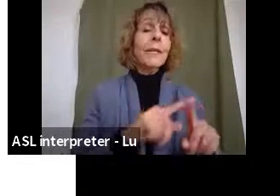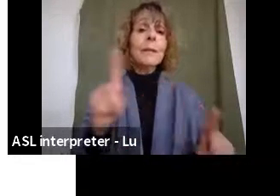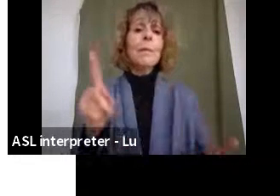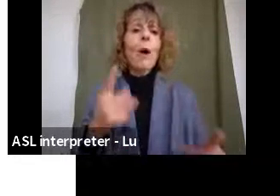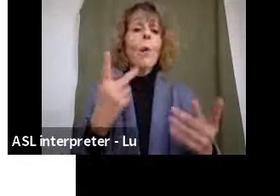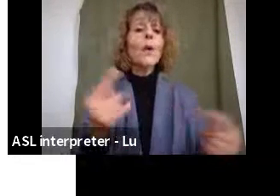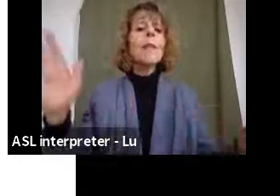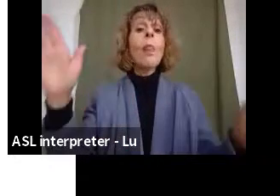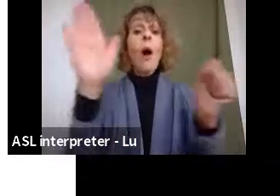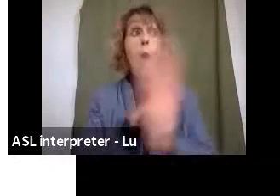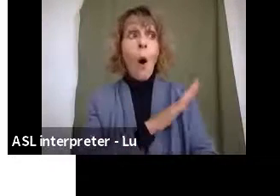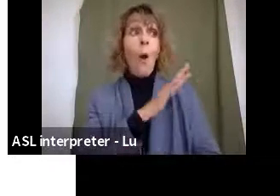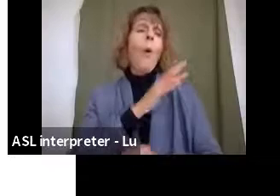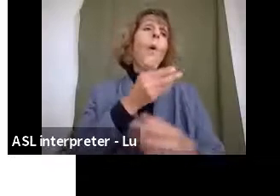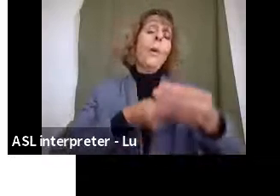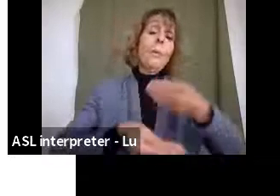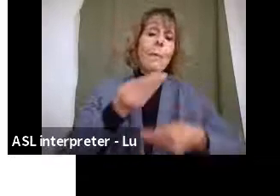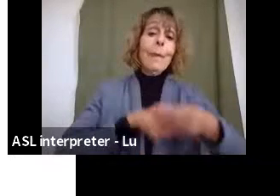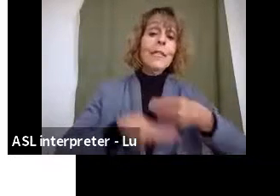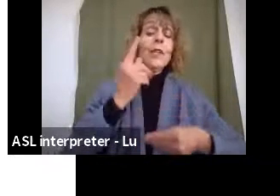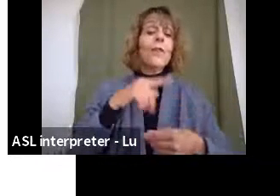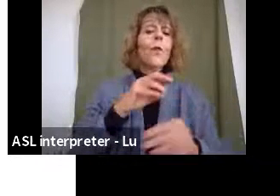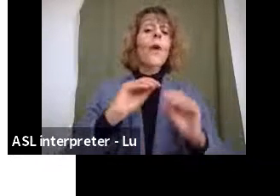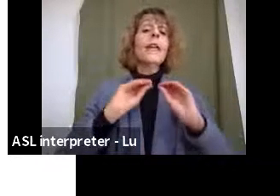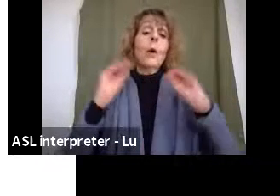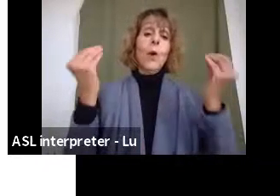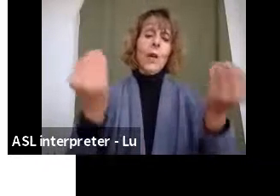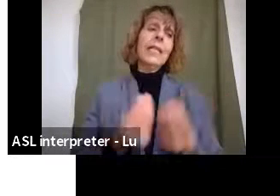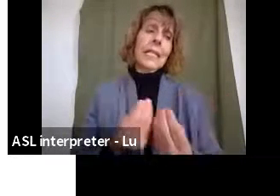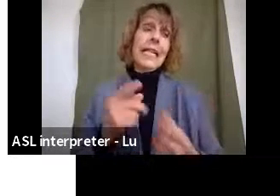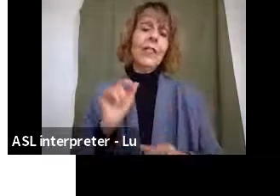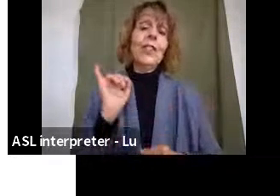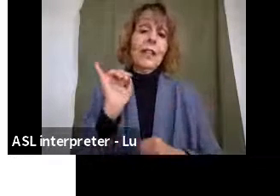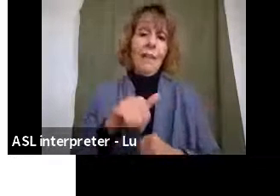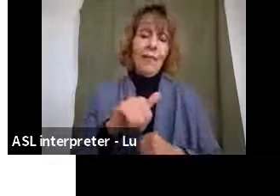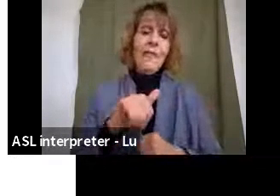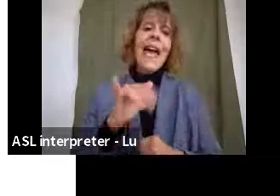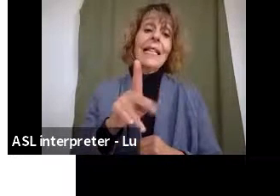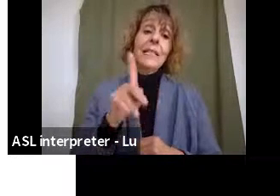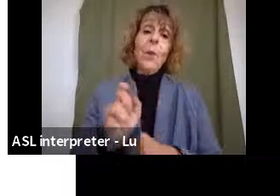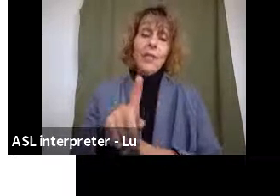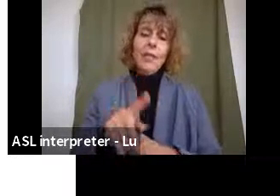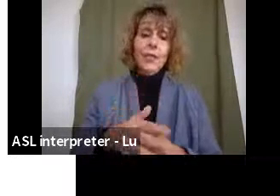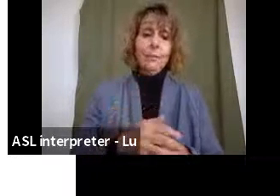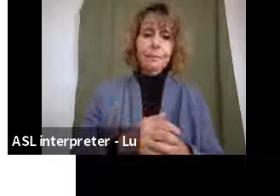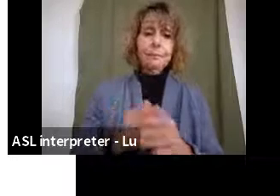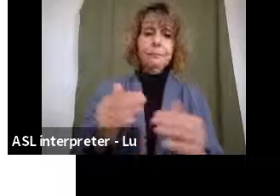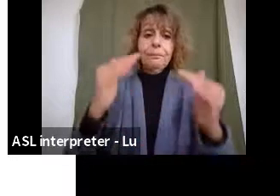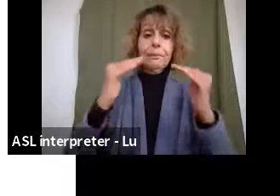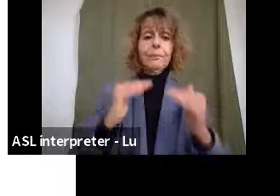Your websites need to be accessible. And the Department of Justice has defined that